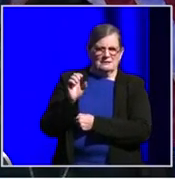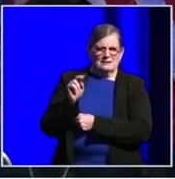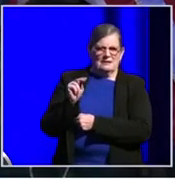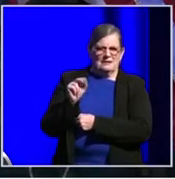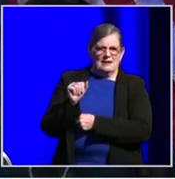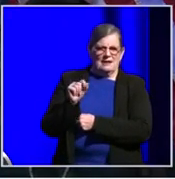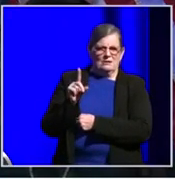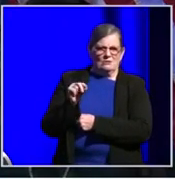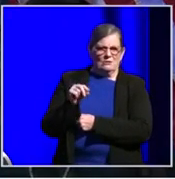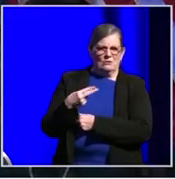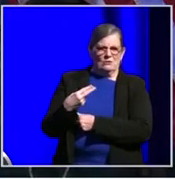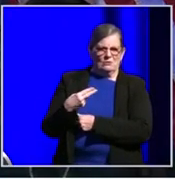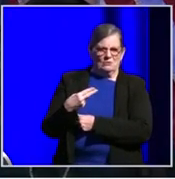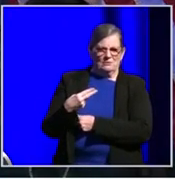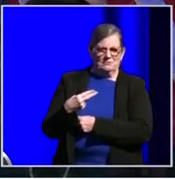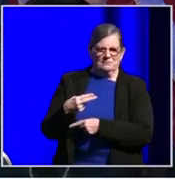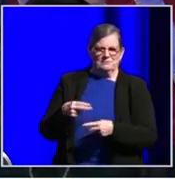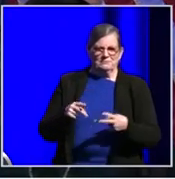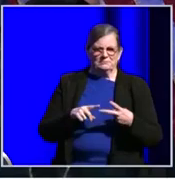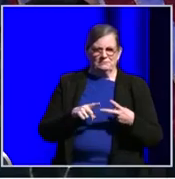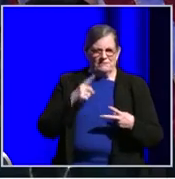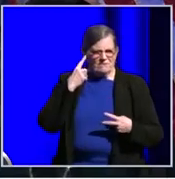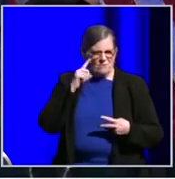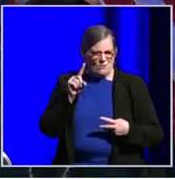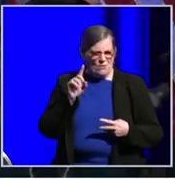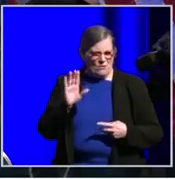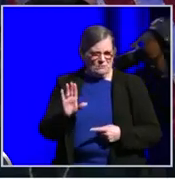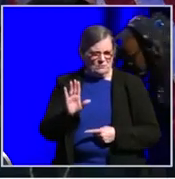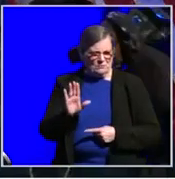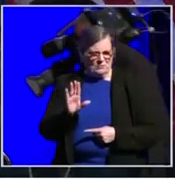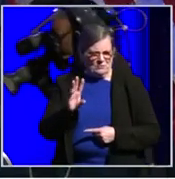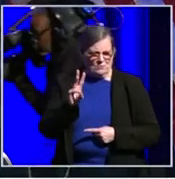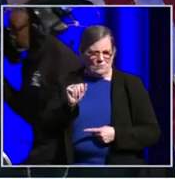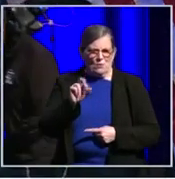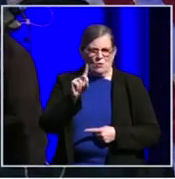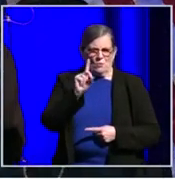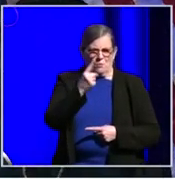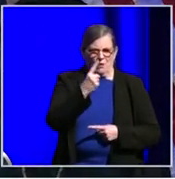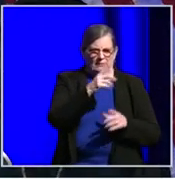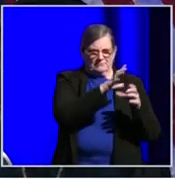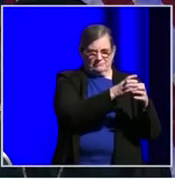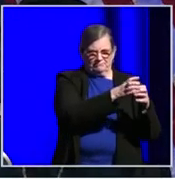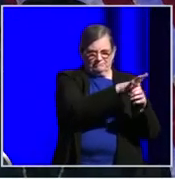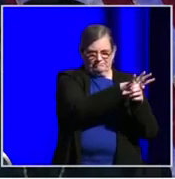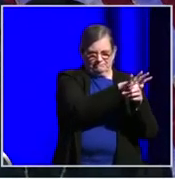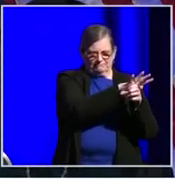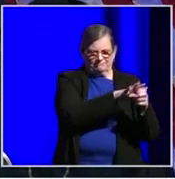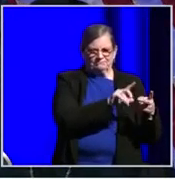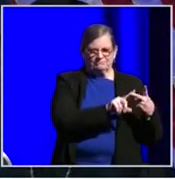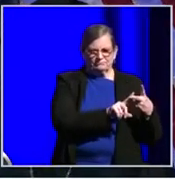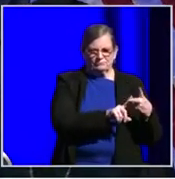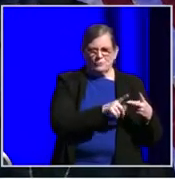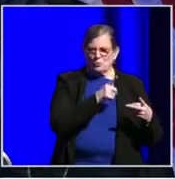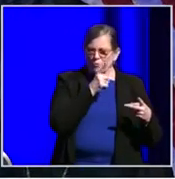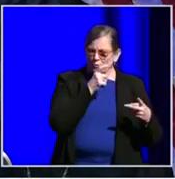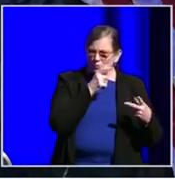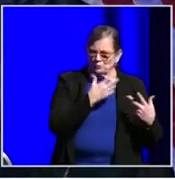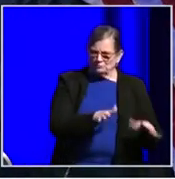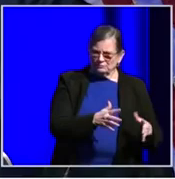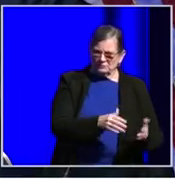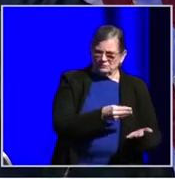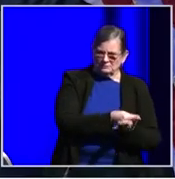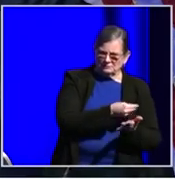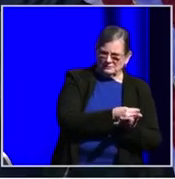The oath is being administered by the Honorable Julie R. Breslow, Magistrate Judge, Superior Court of the District of